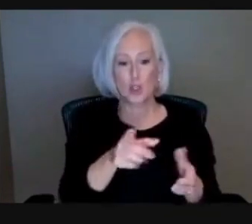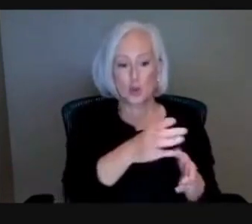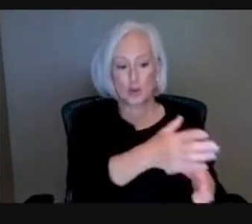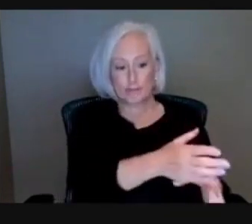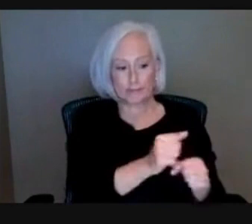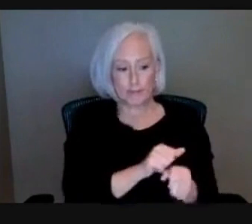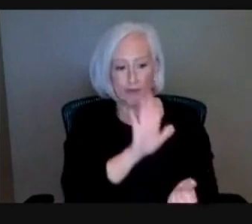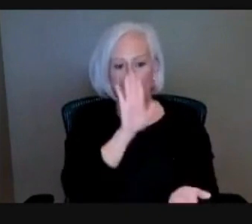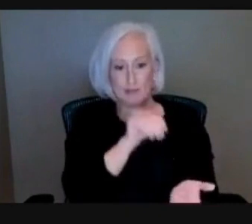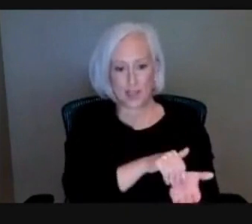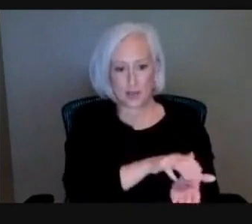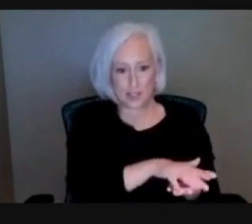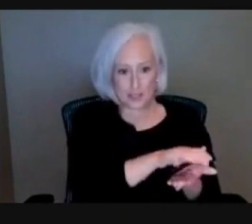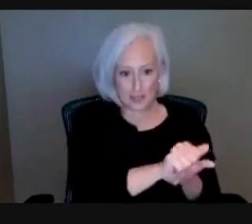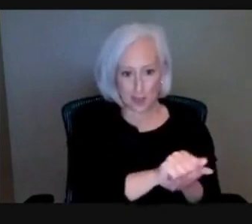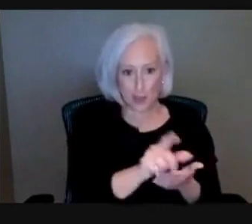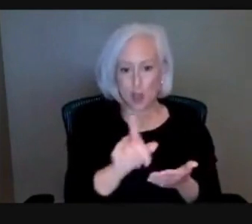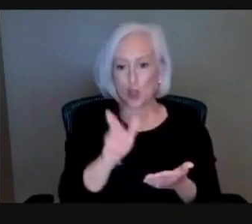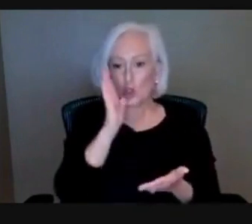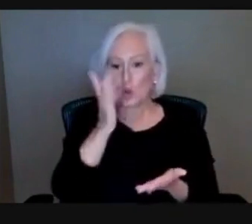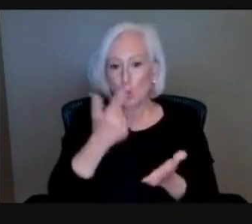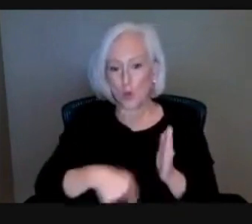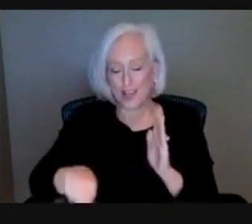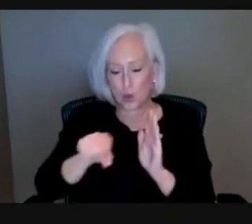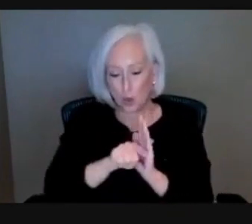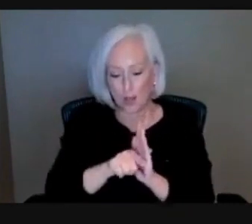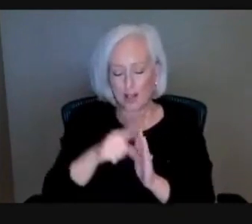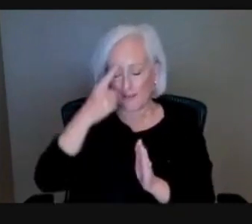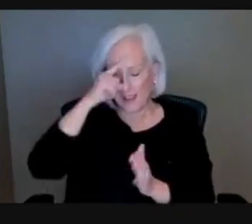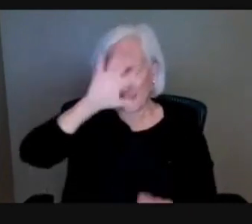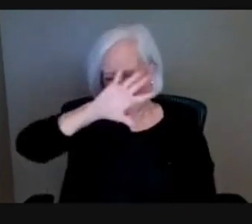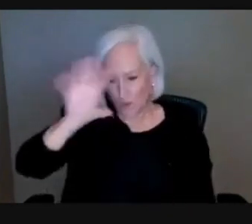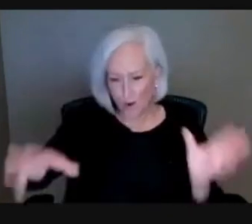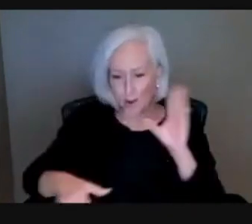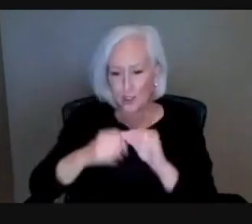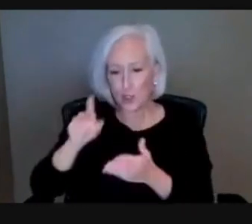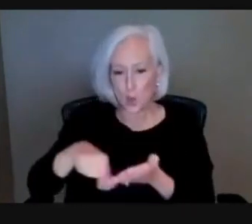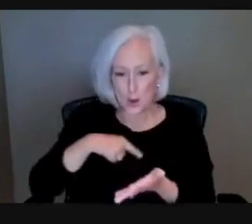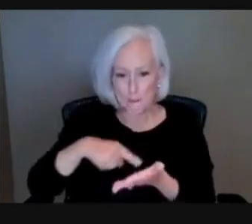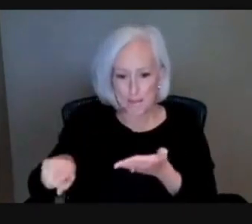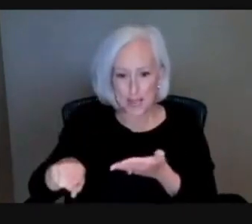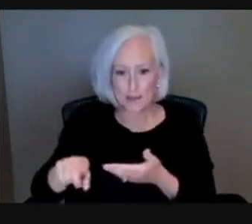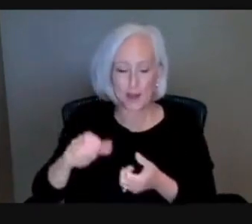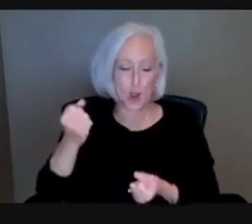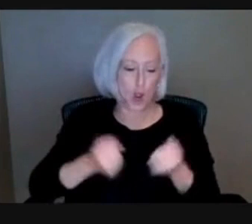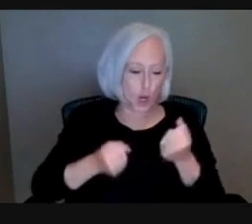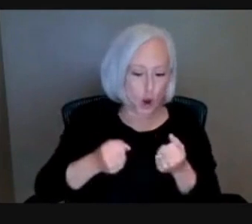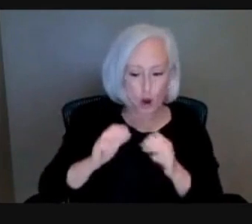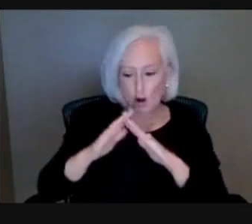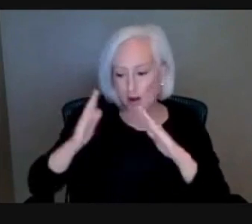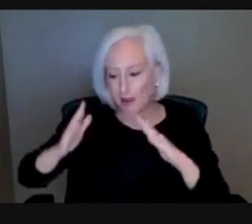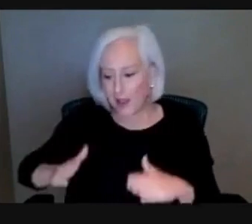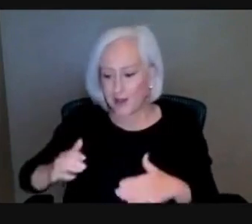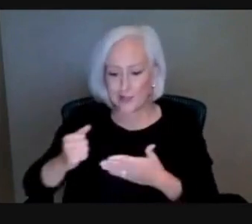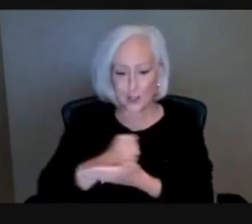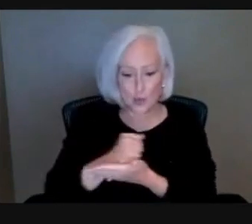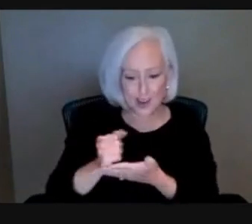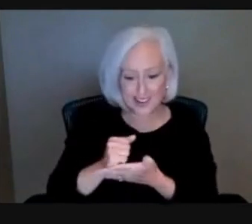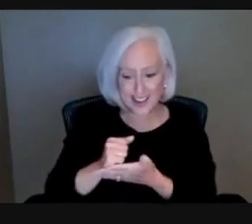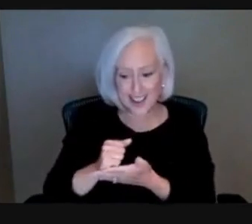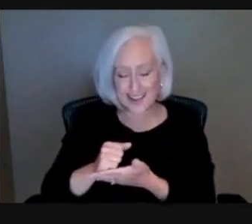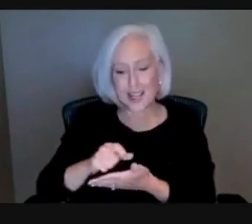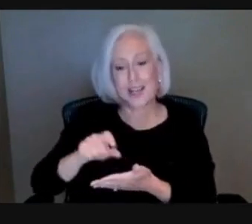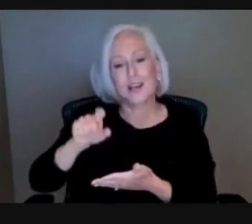qualify for a total payment. That means your house, your car payment, your credit cards, all of that debt, you